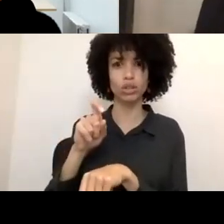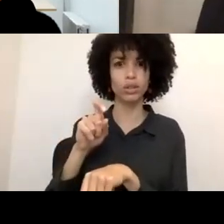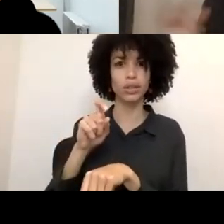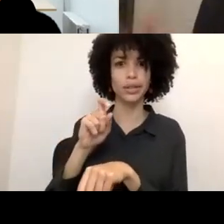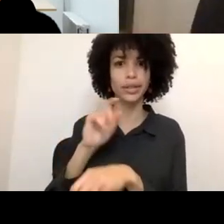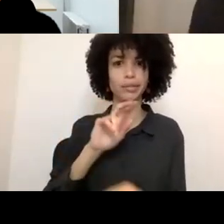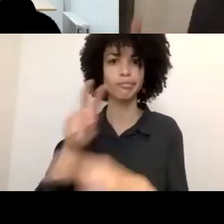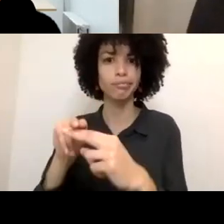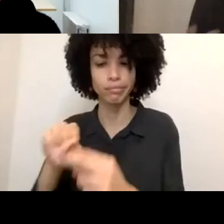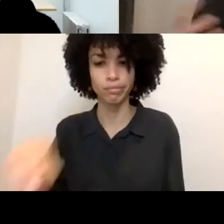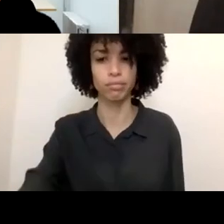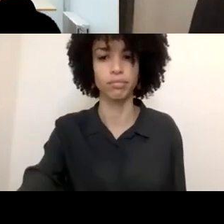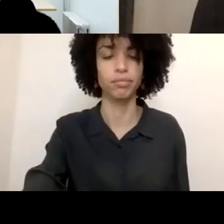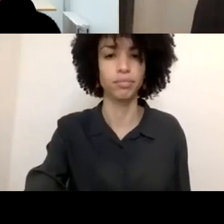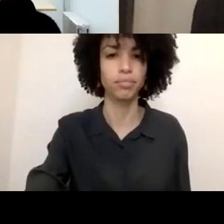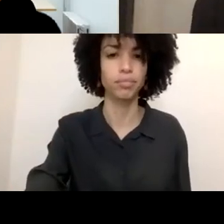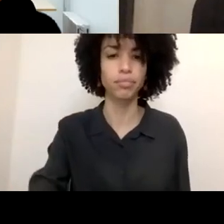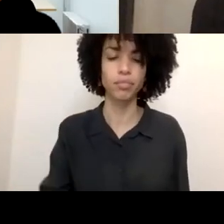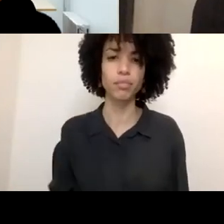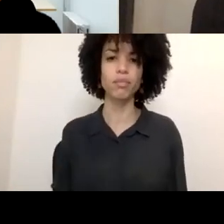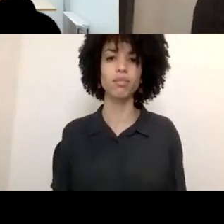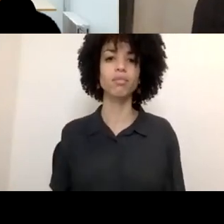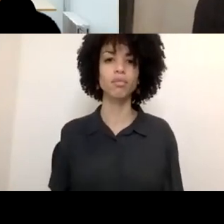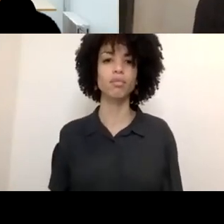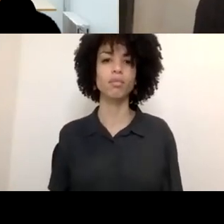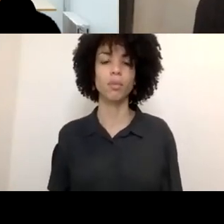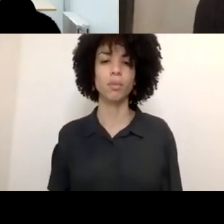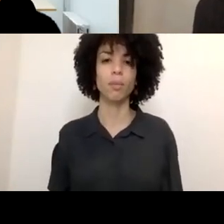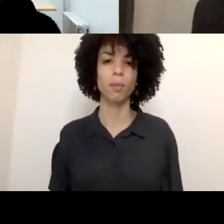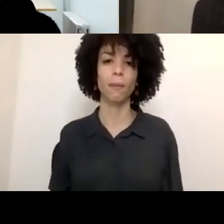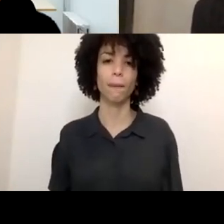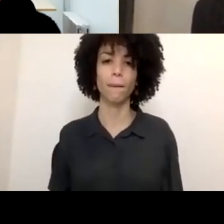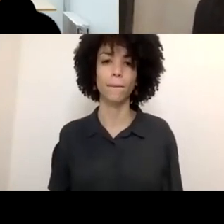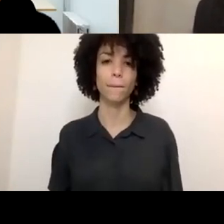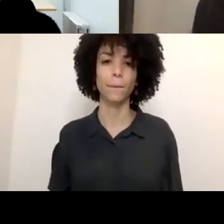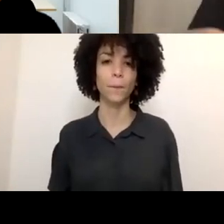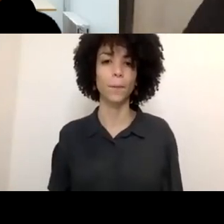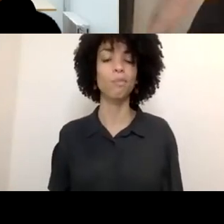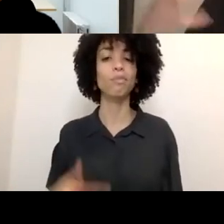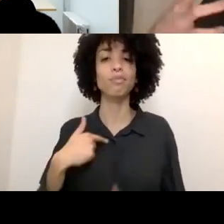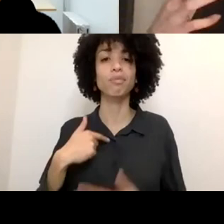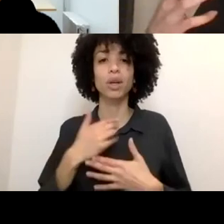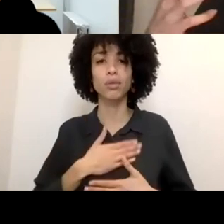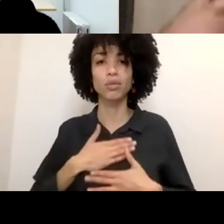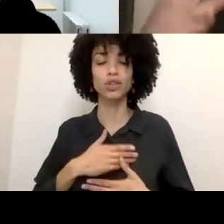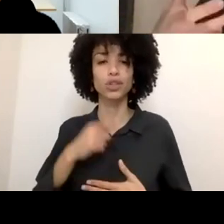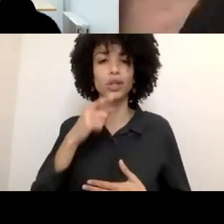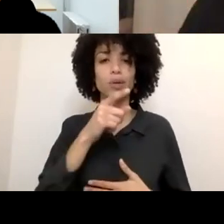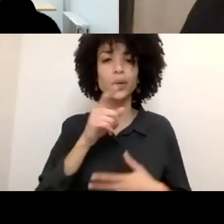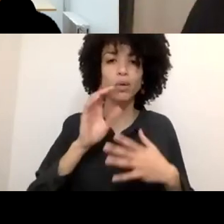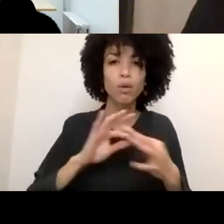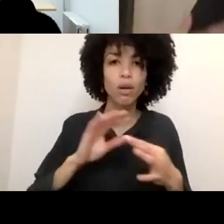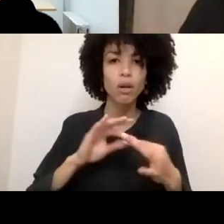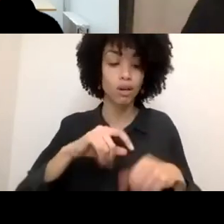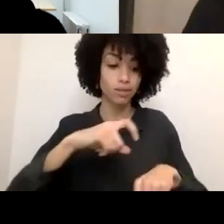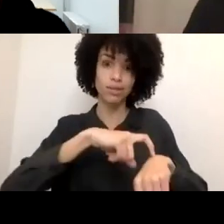to structurally change some of the norms and the behaviors that have actually proved so problematic and detrimental for communities. So I appreciate your raising like the time as a